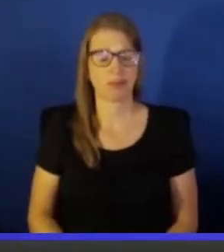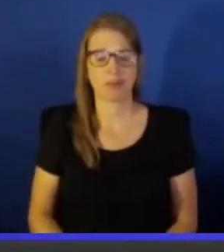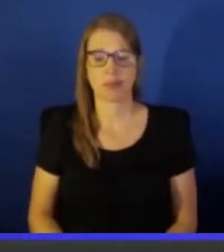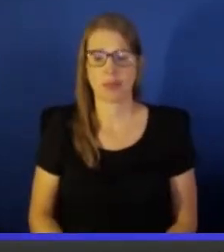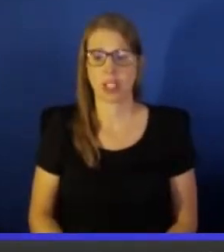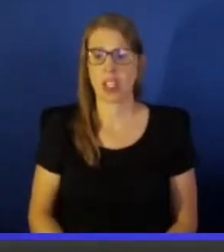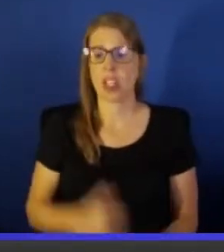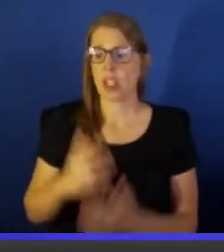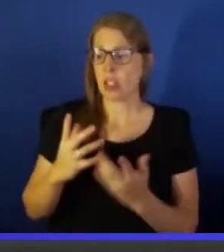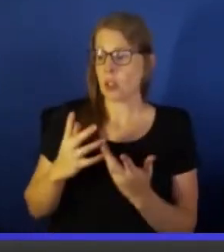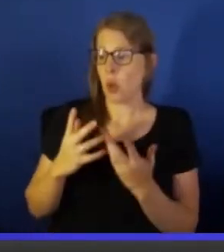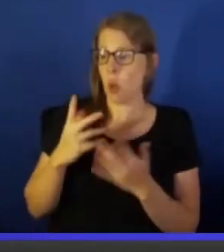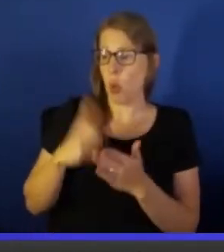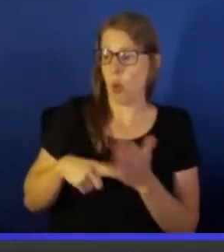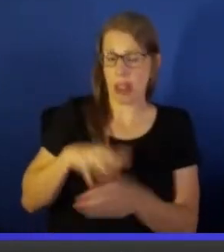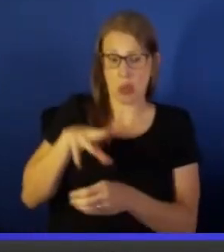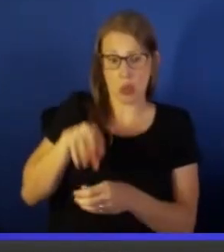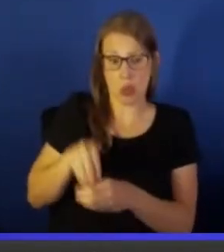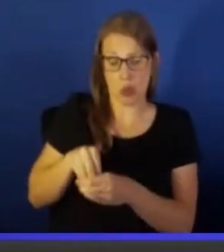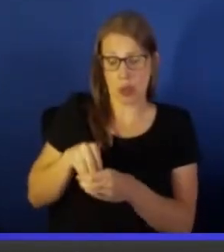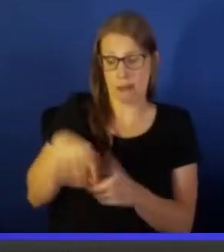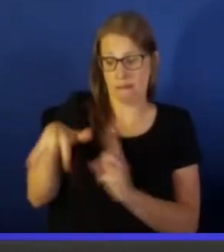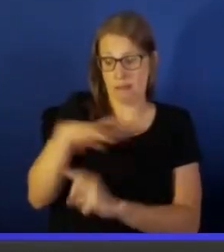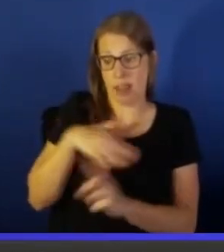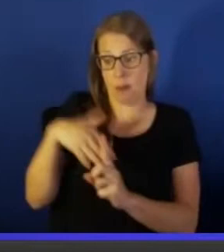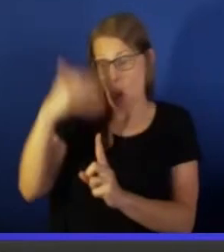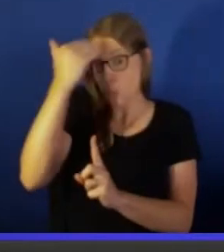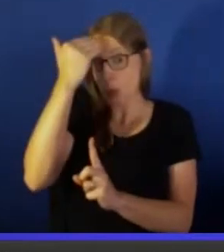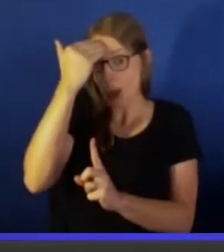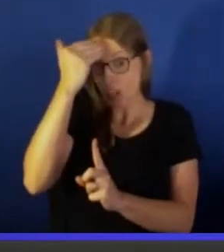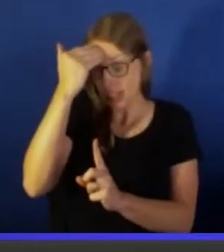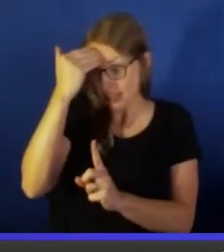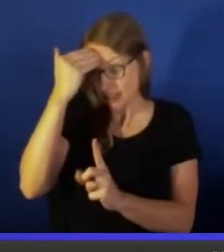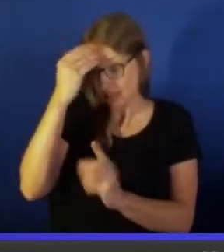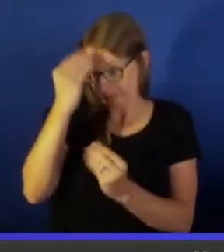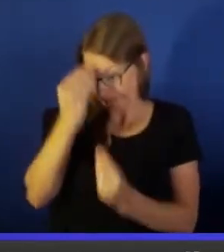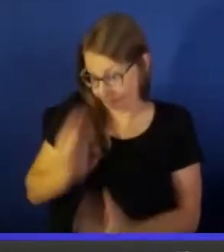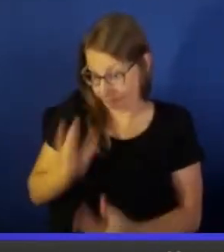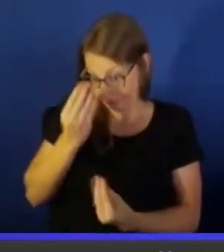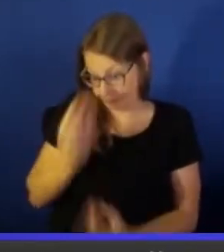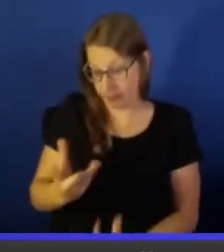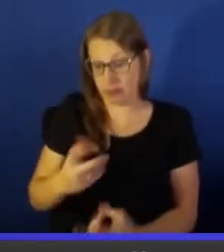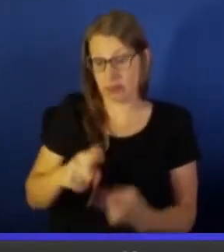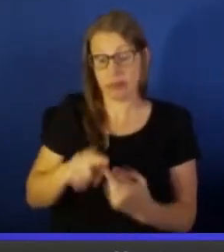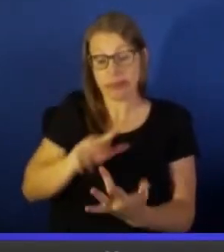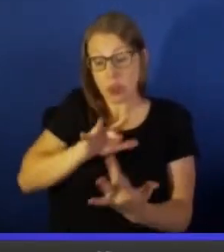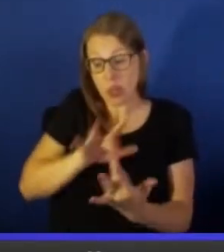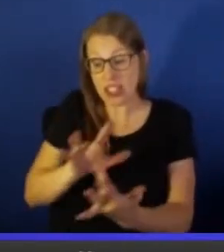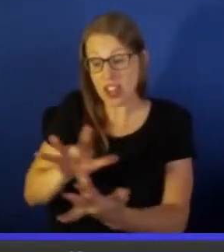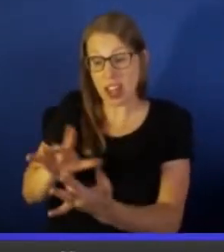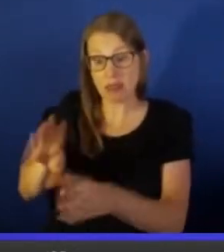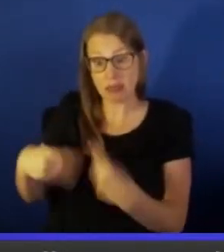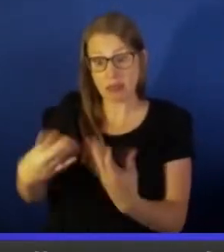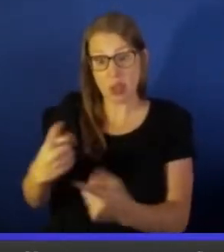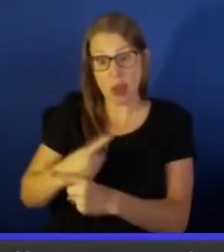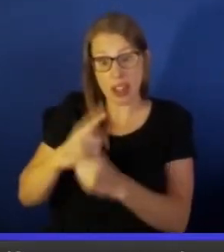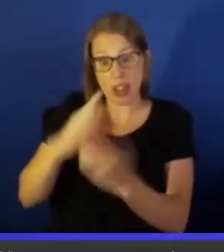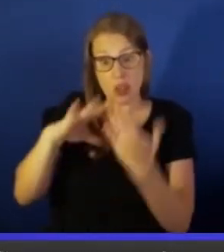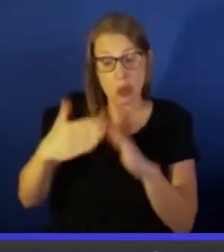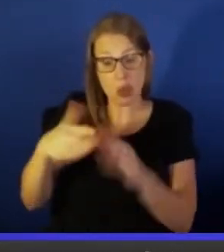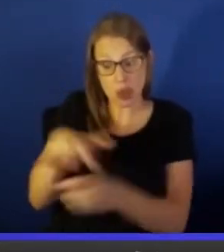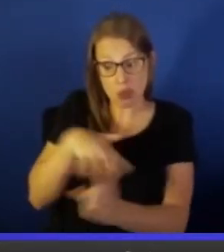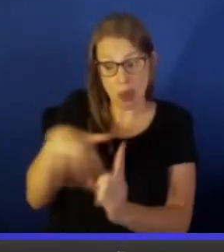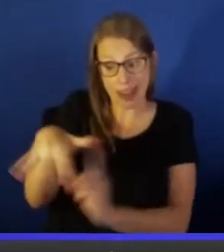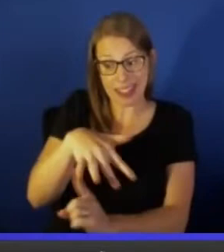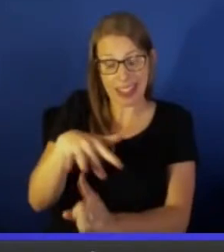environment, increasing awareness, as the mayor has discussed, really reaching out and giving regular community residents the tools that